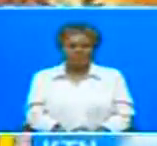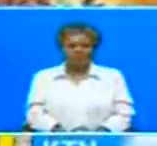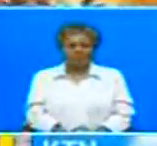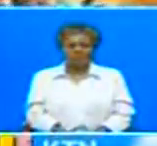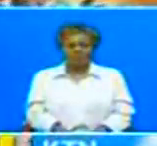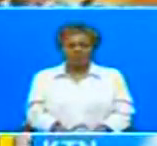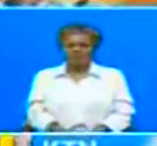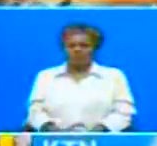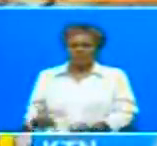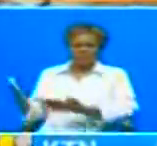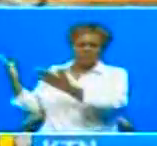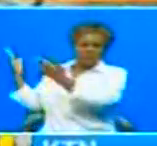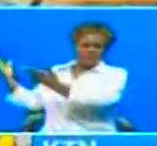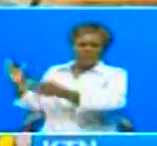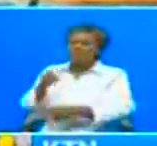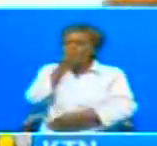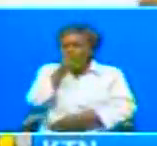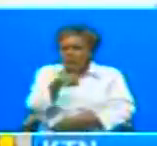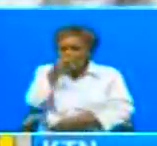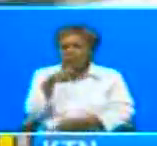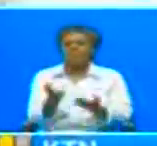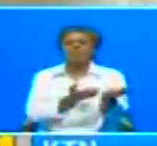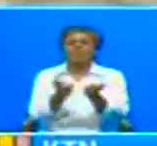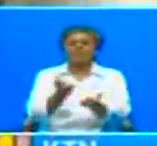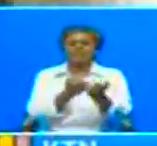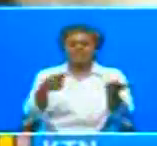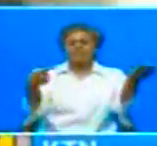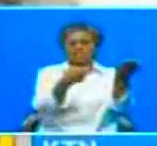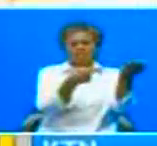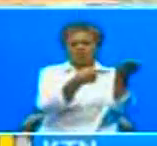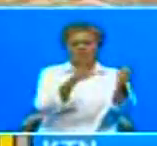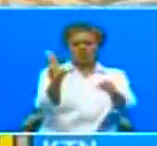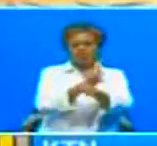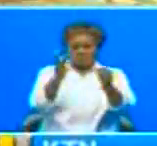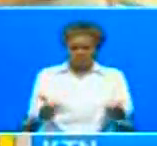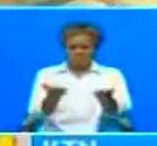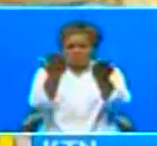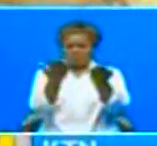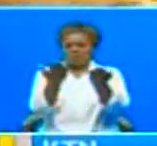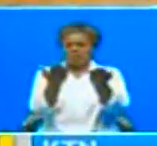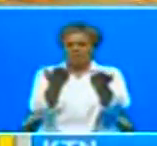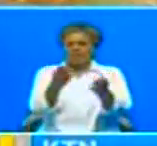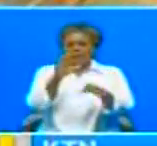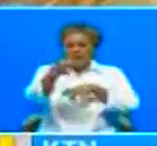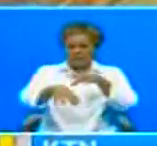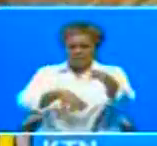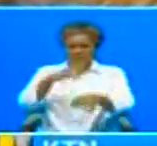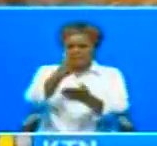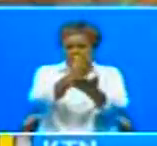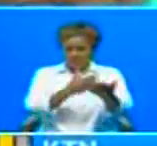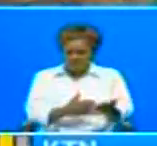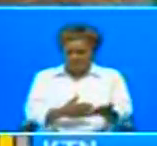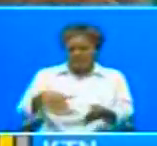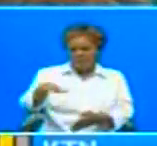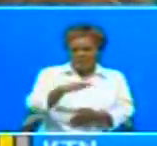The sound of a booming chicken business got out of a technology used to improve greatly the agriculture sector in